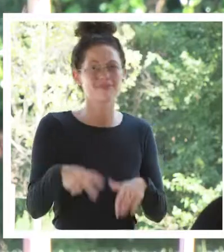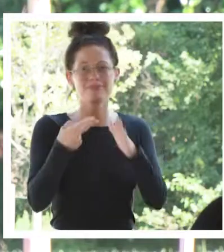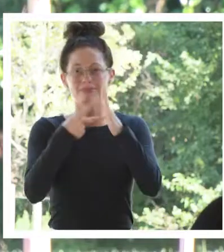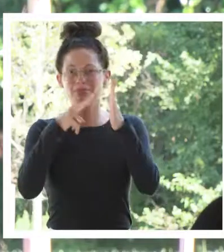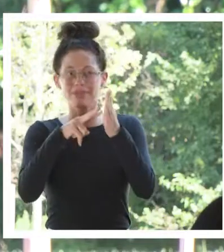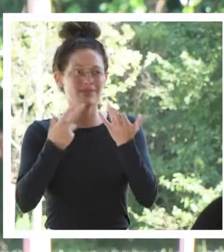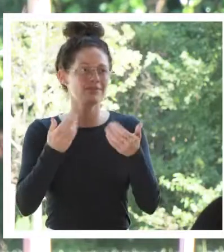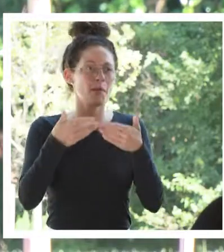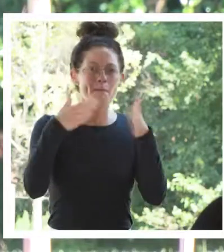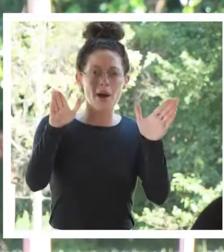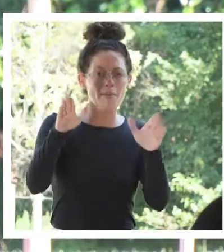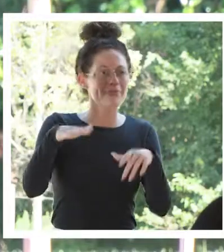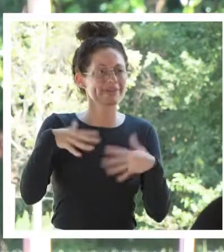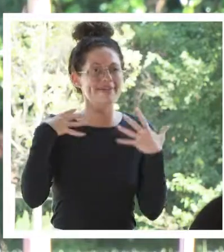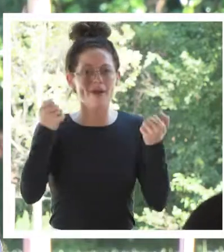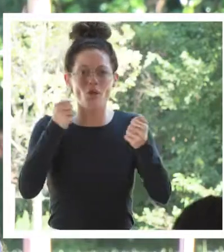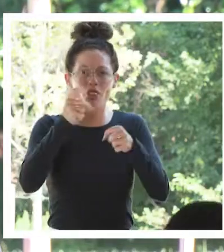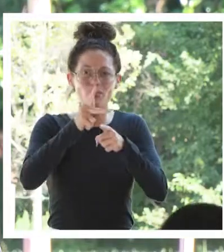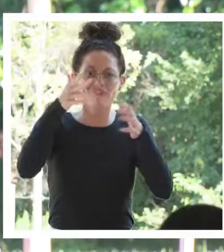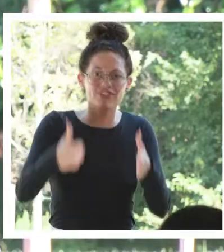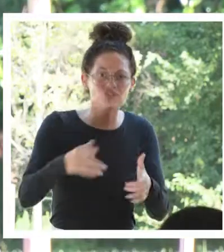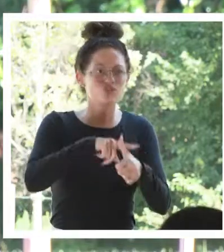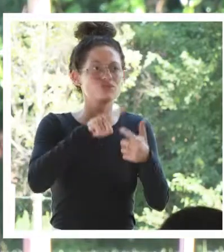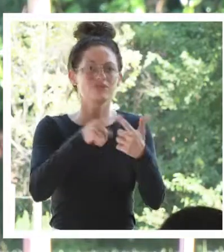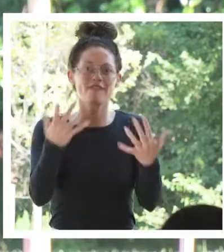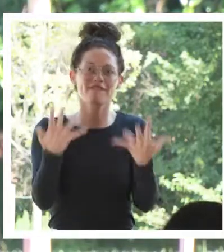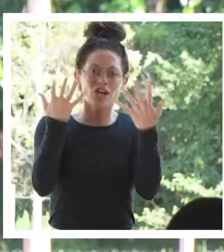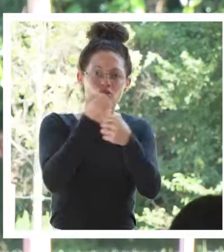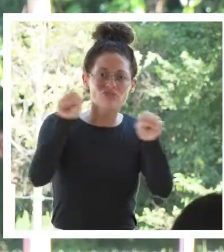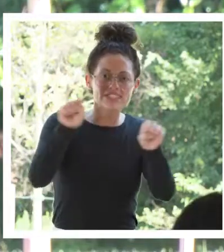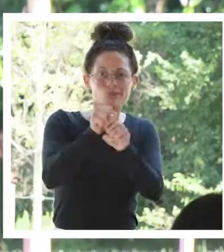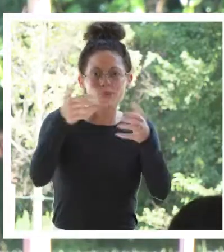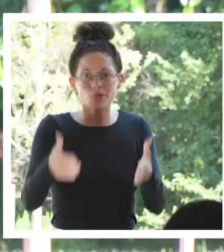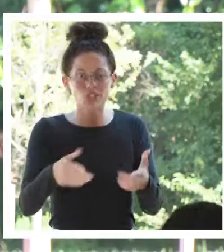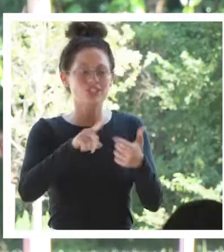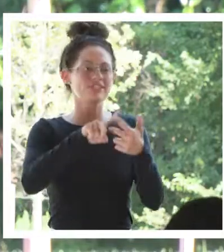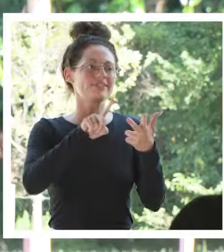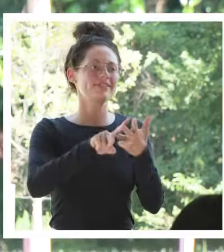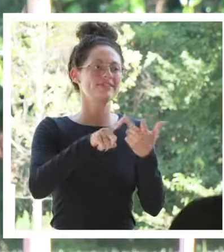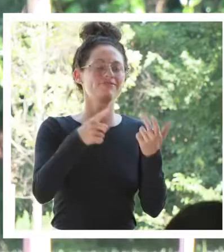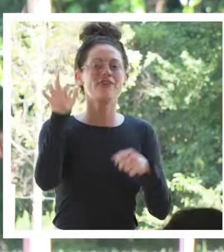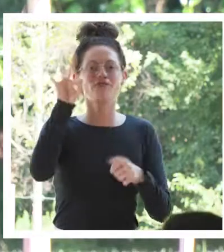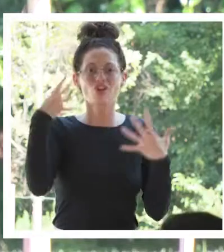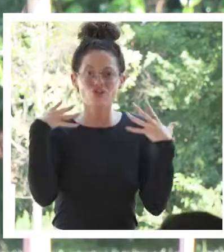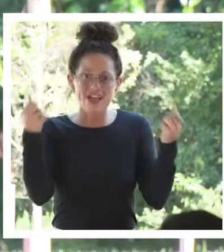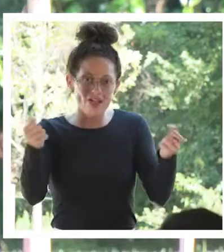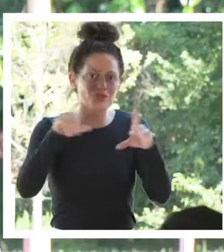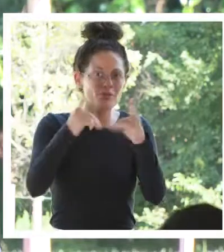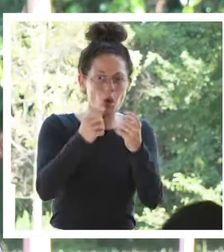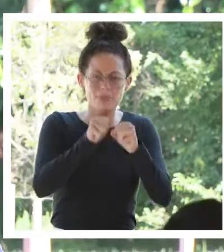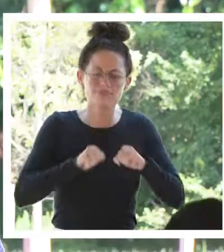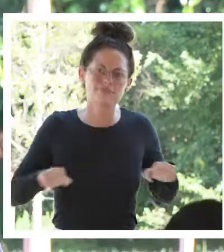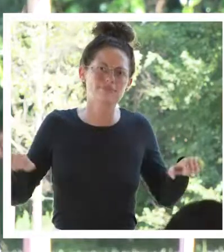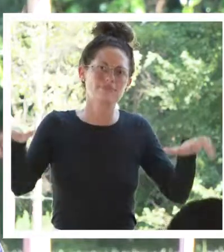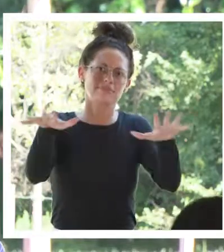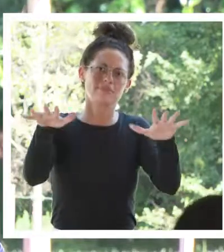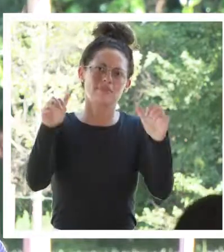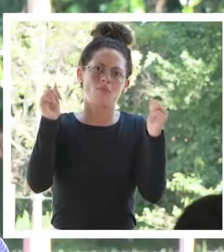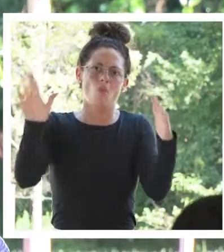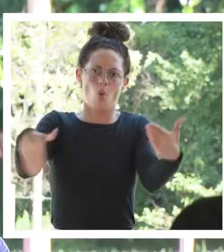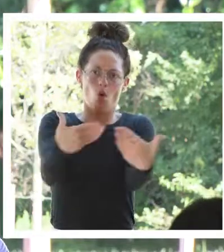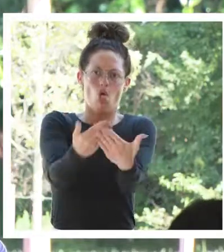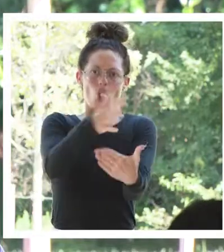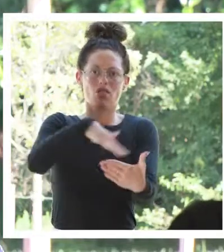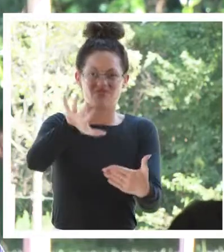professionals, our hospital staff, our fire and rescue workers, and our healthcare providers in the community. These are